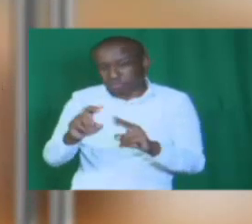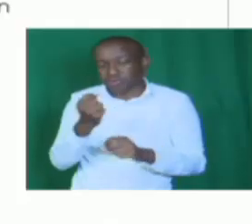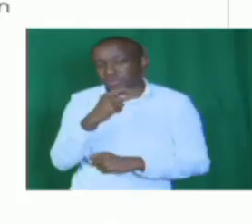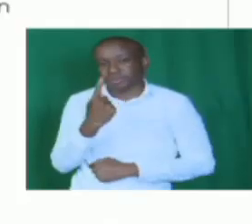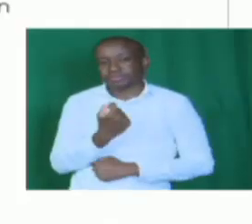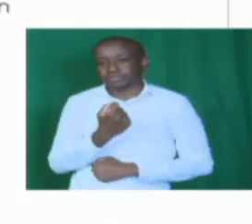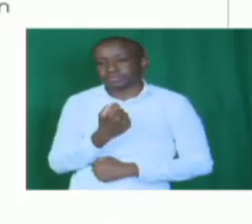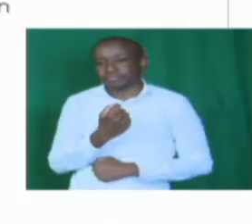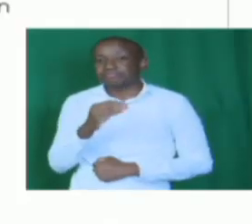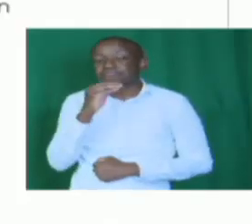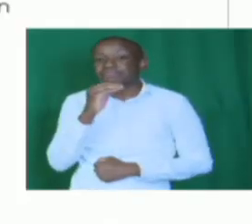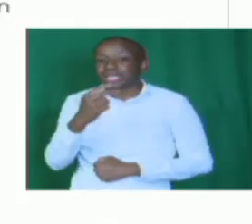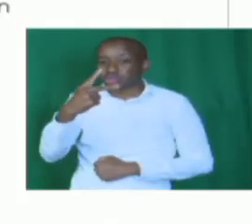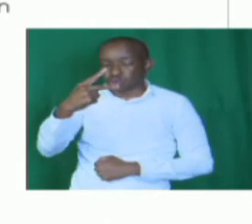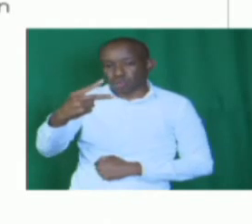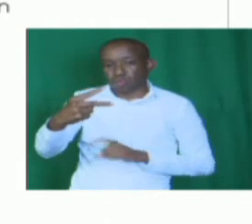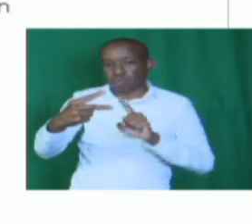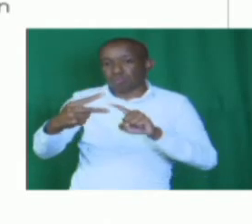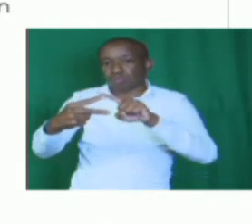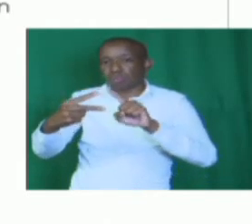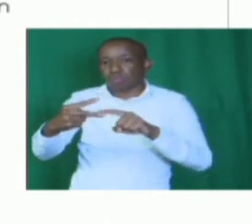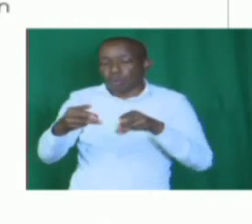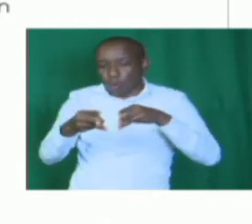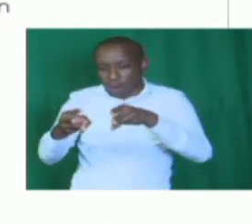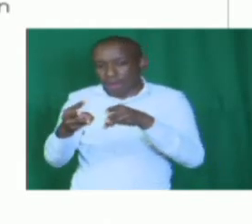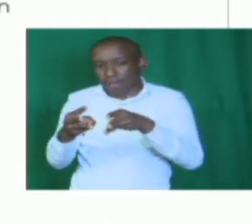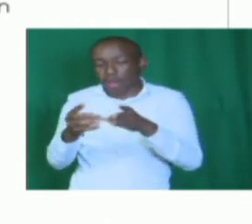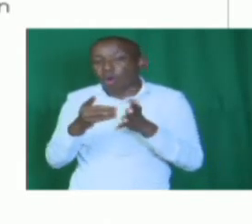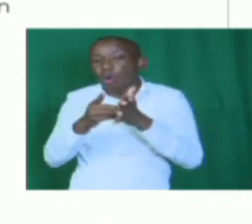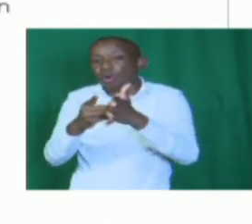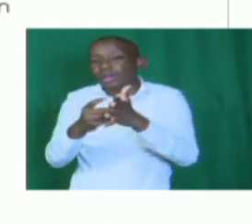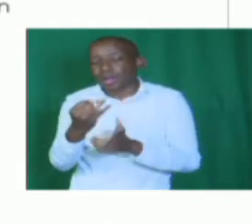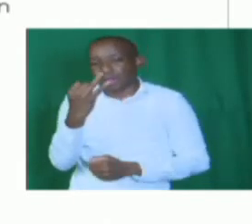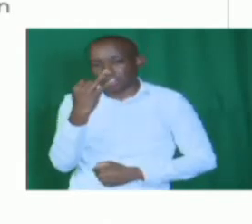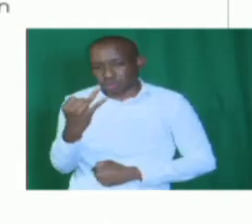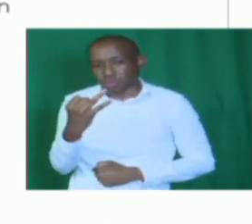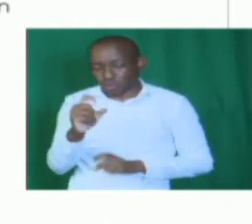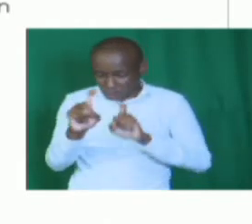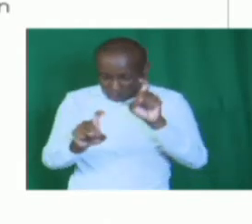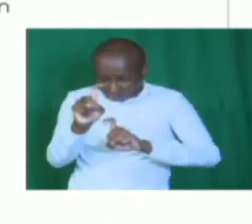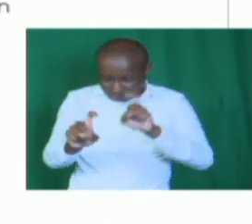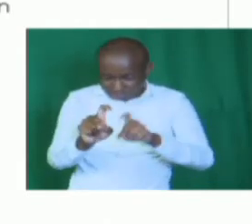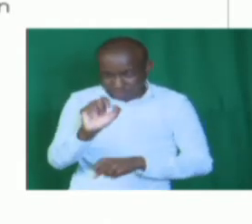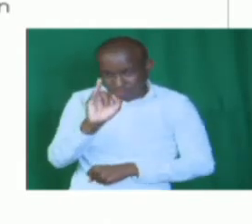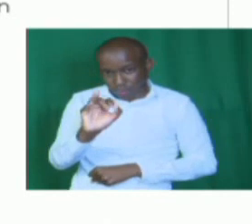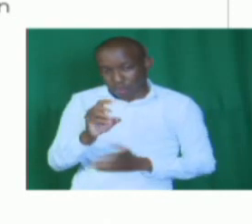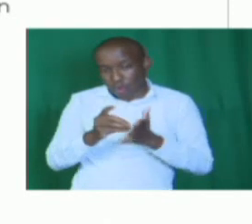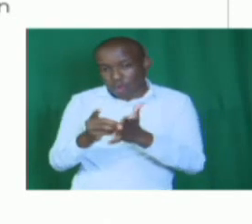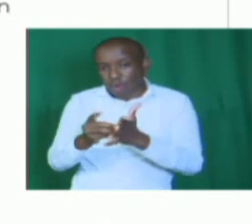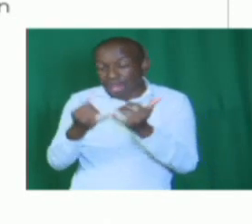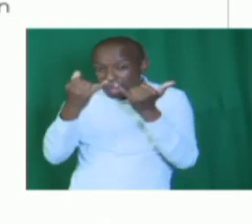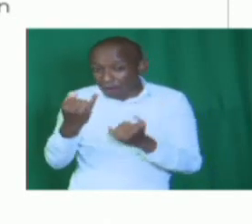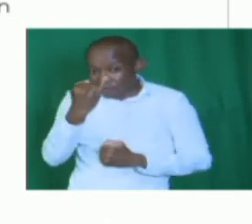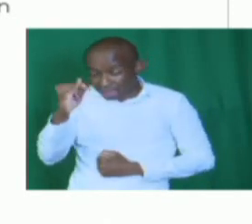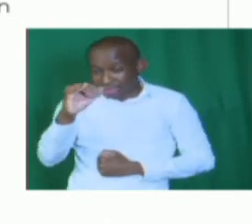are basically the two types of, the order of questions that we have. Then first on my list,